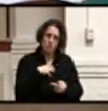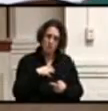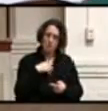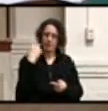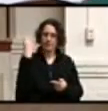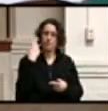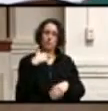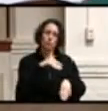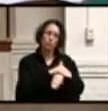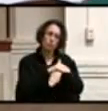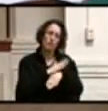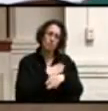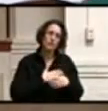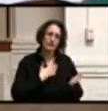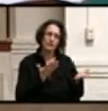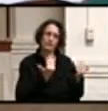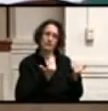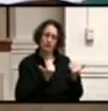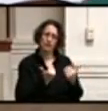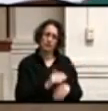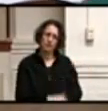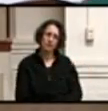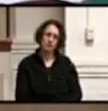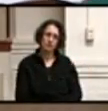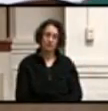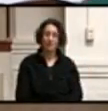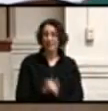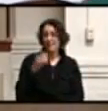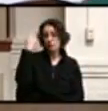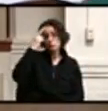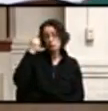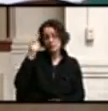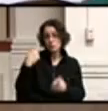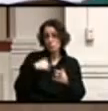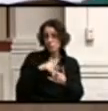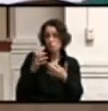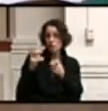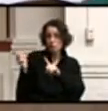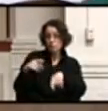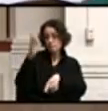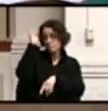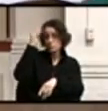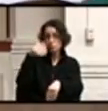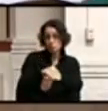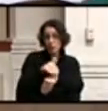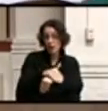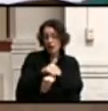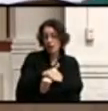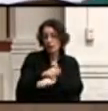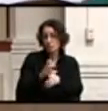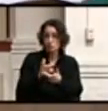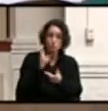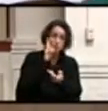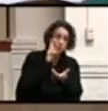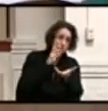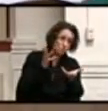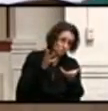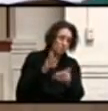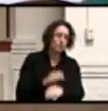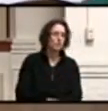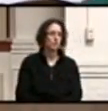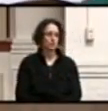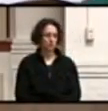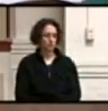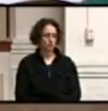Mm-hmm. Yeah. And that's why we asked you to come tonight to talk with us about it. Sure. I just wanted to point out one other thing